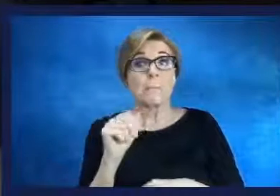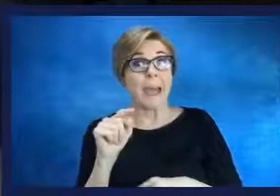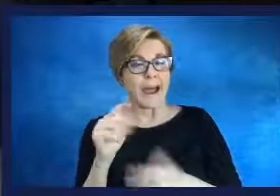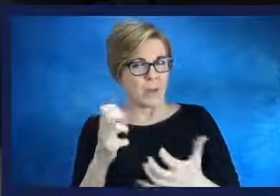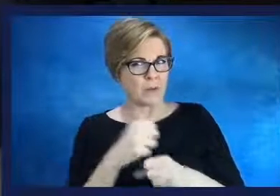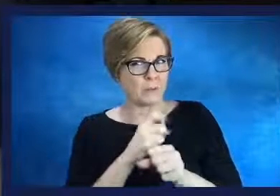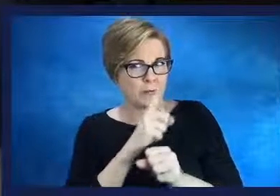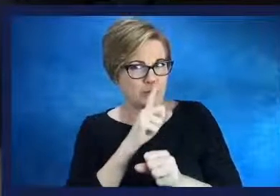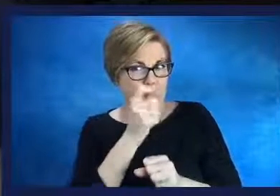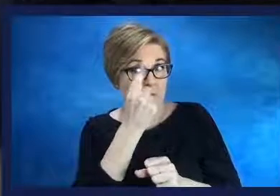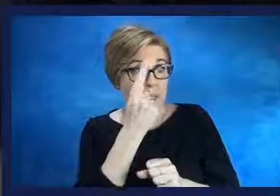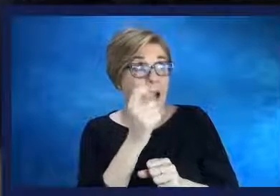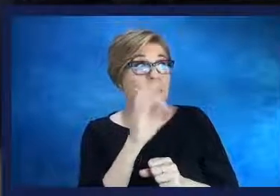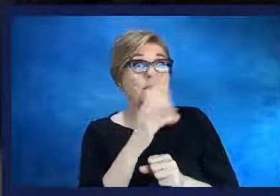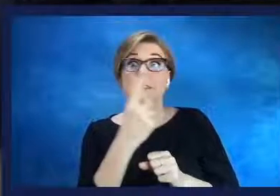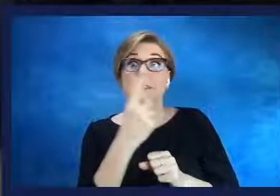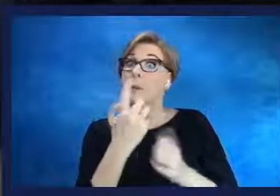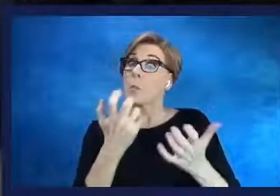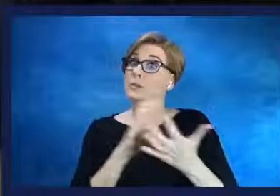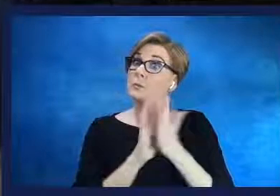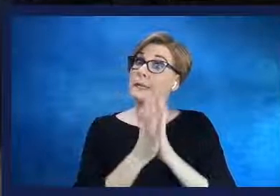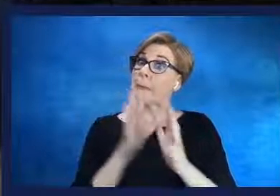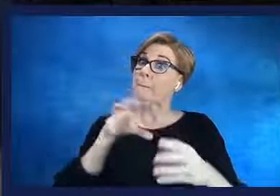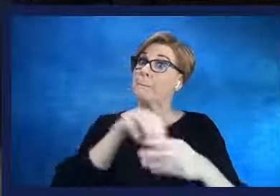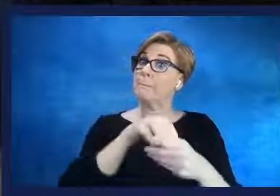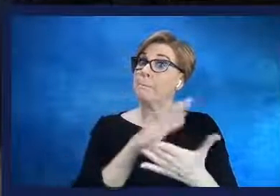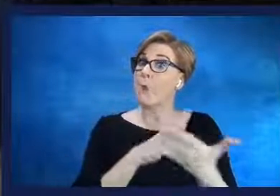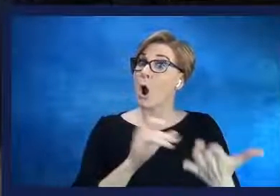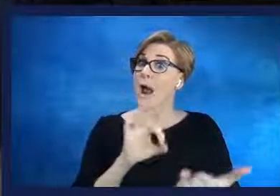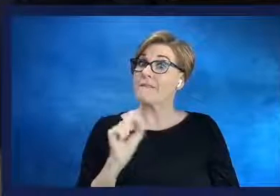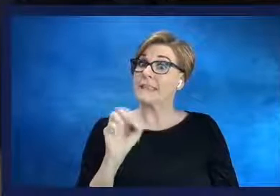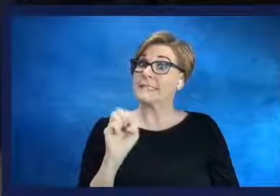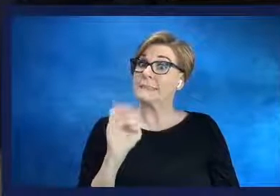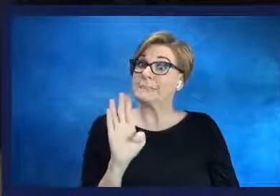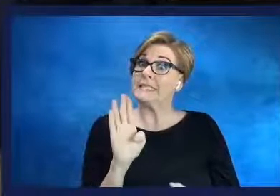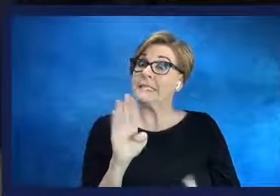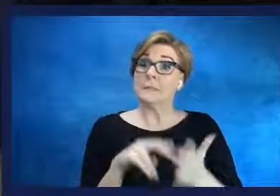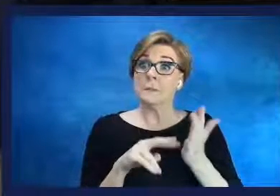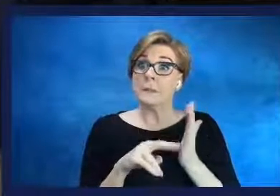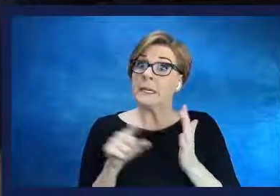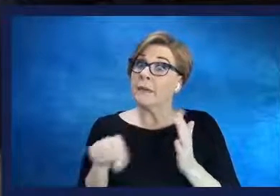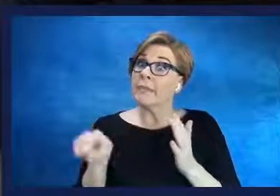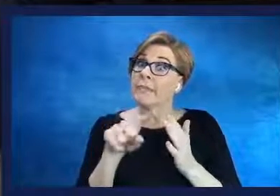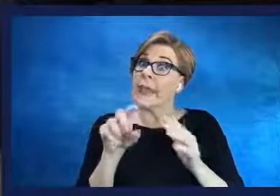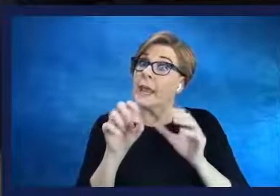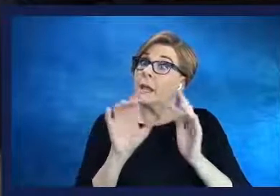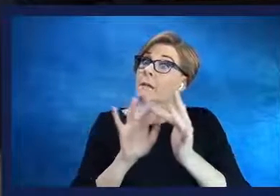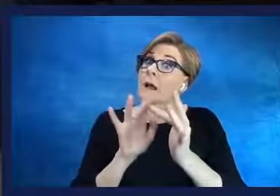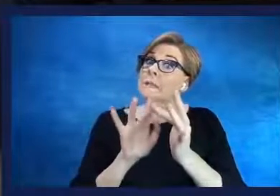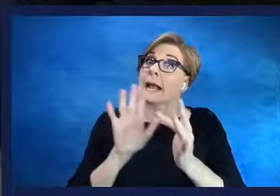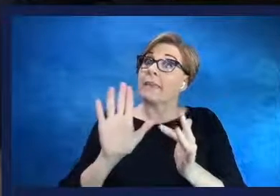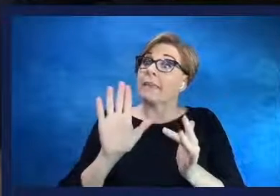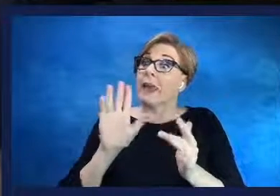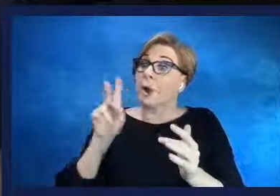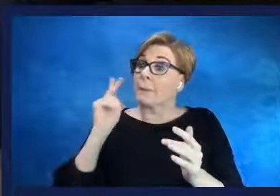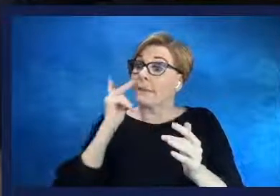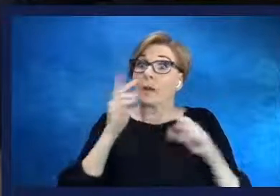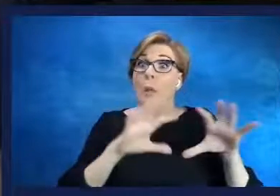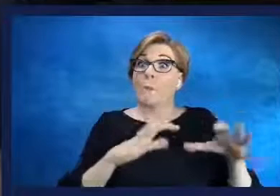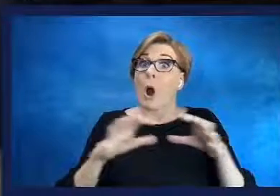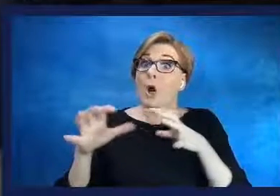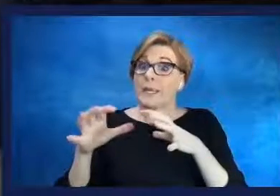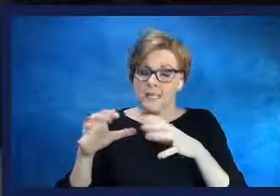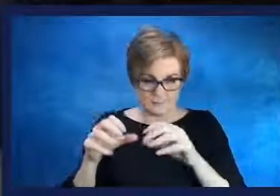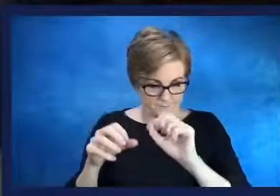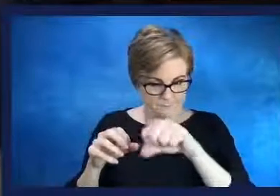these important boards, contact their political party to see how they can also get involved? Yeah, so they can either apply through